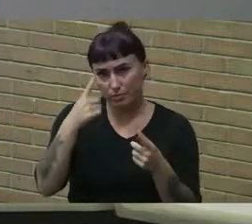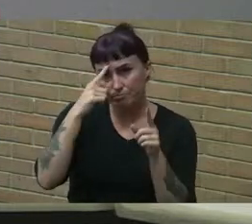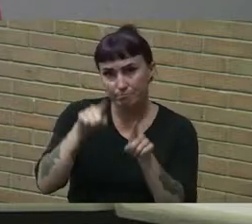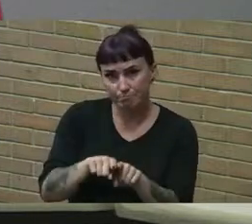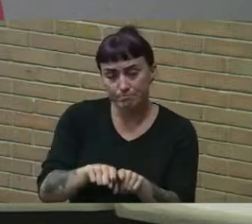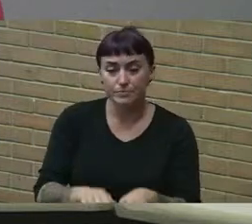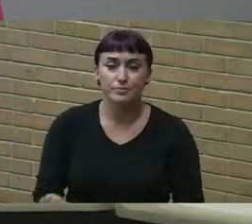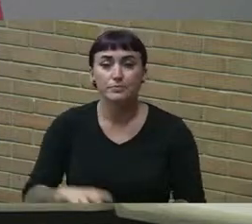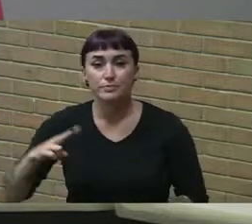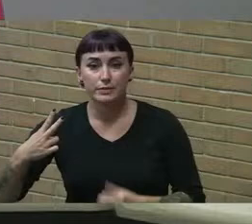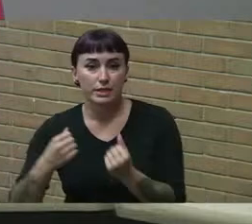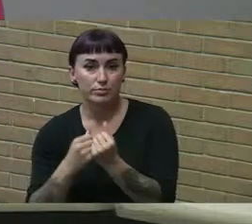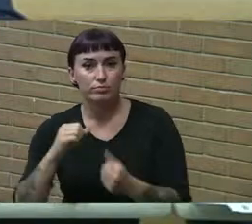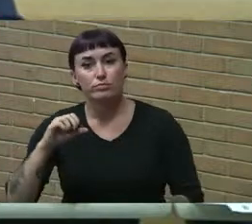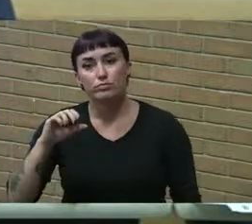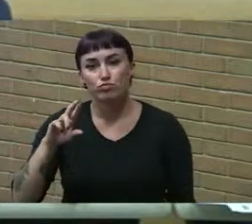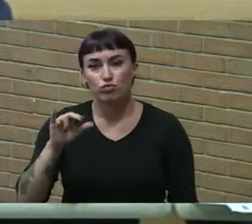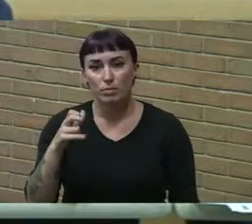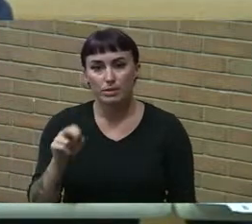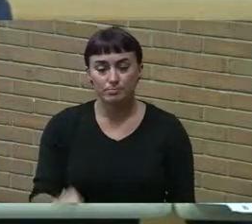us. Second.